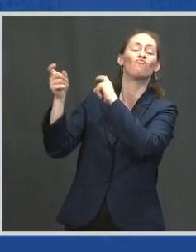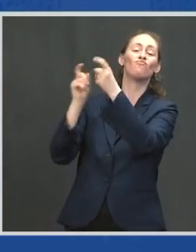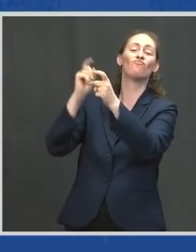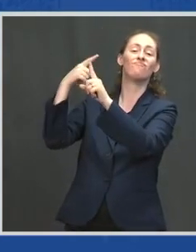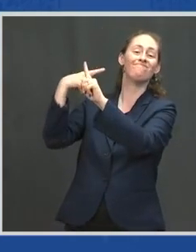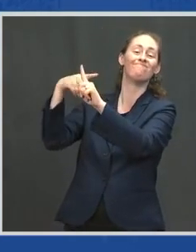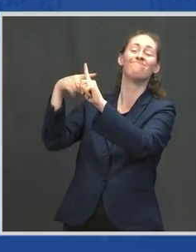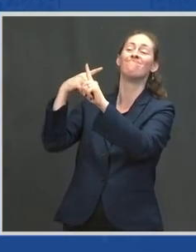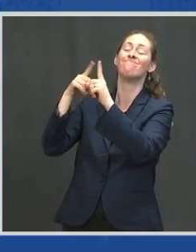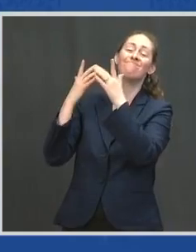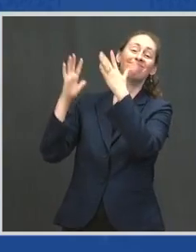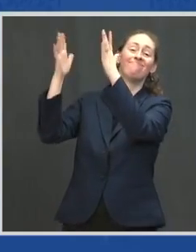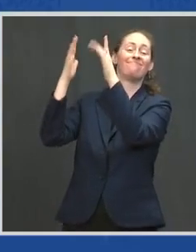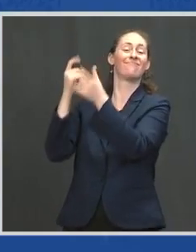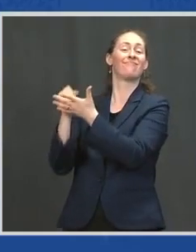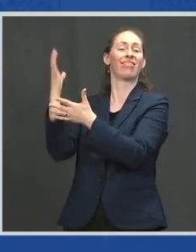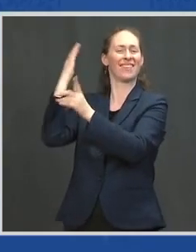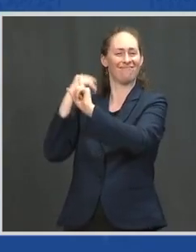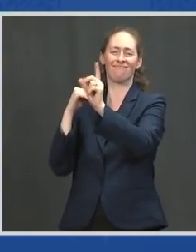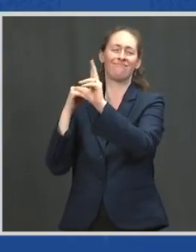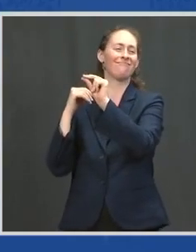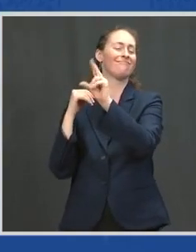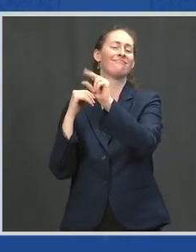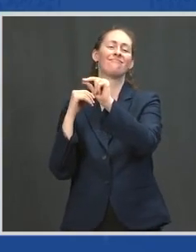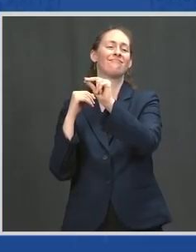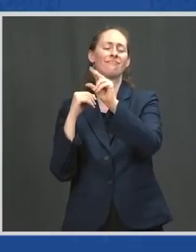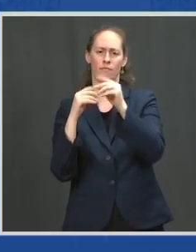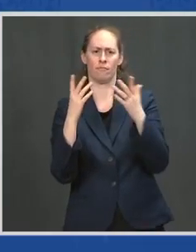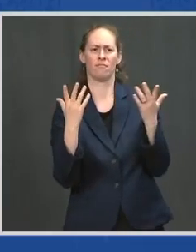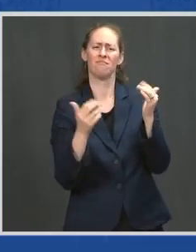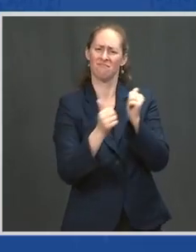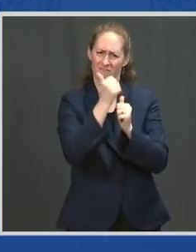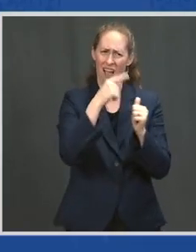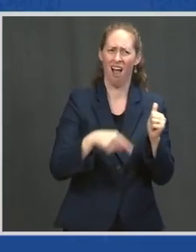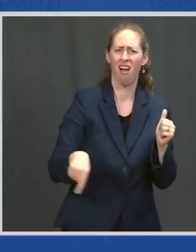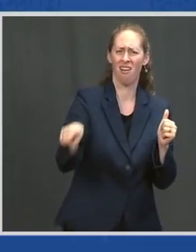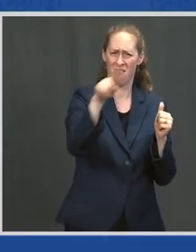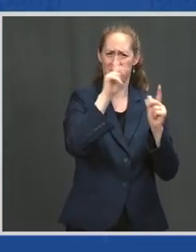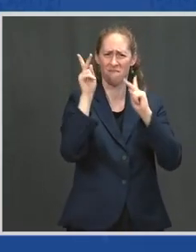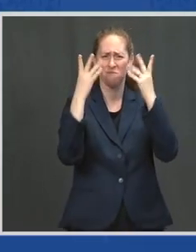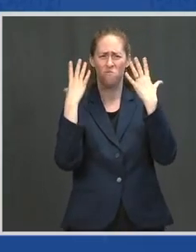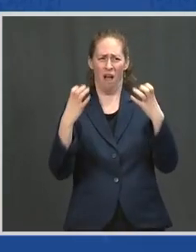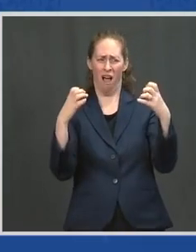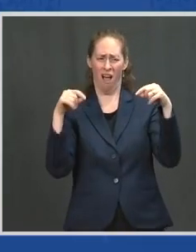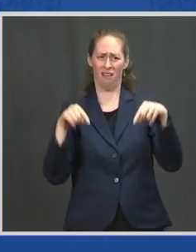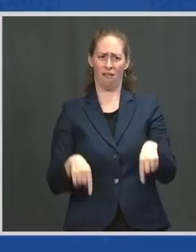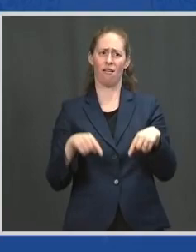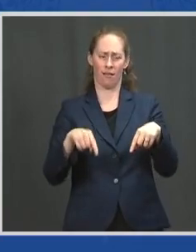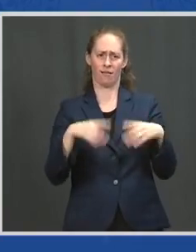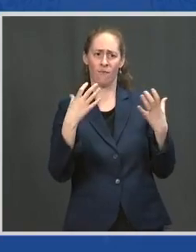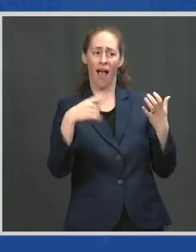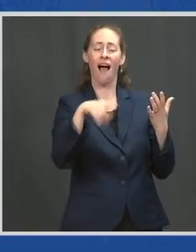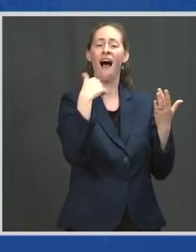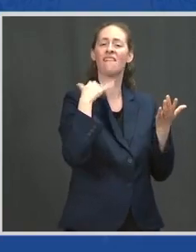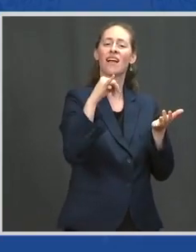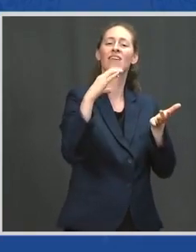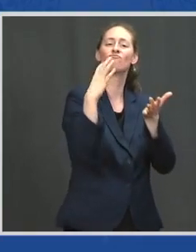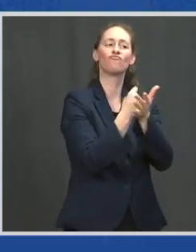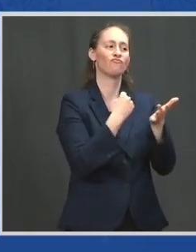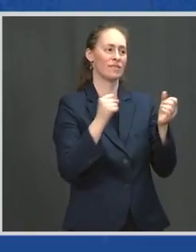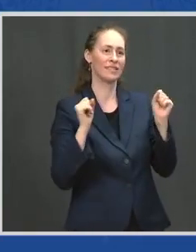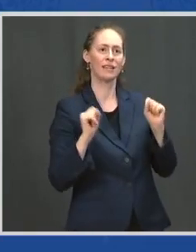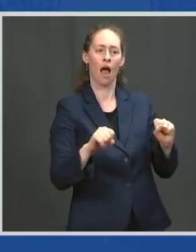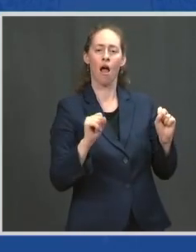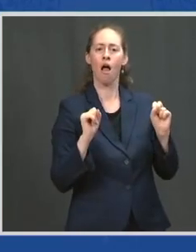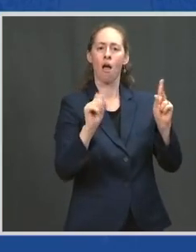and the vast majority of American people support, is let's give people a shot. Given even half a chance, the American people have never,